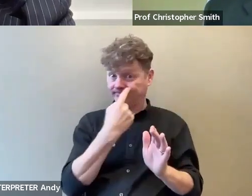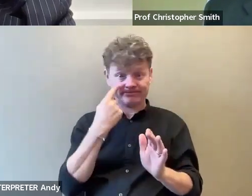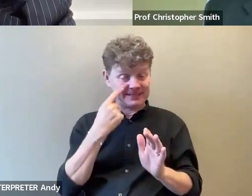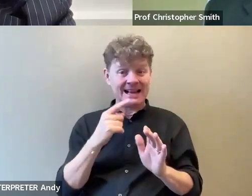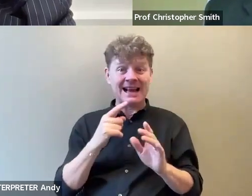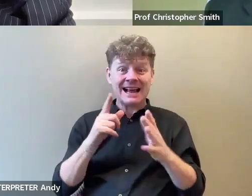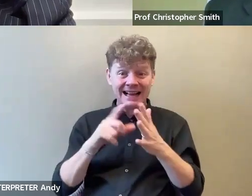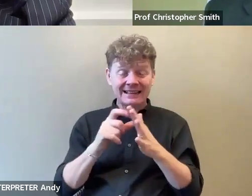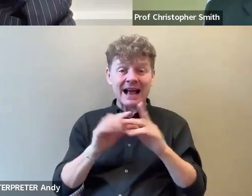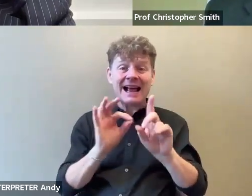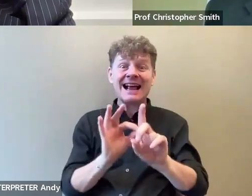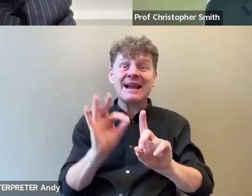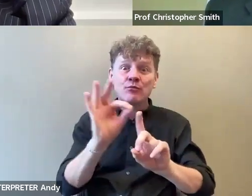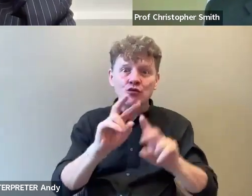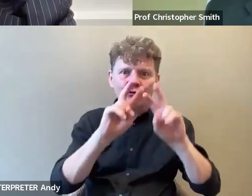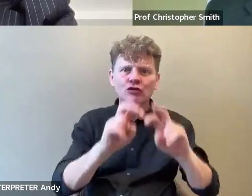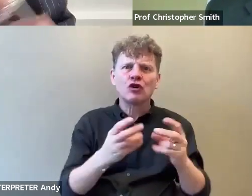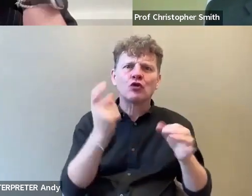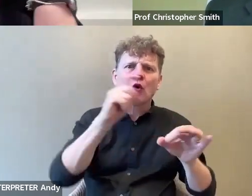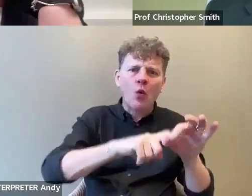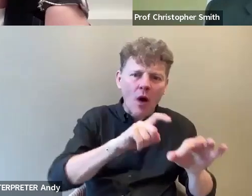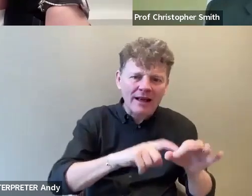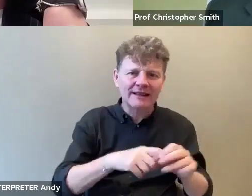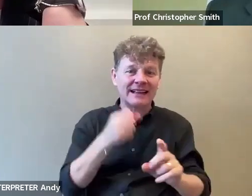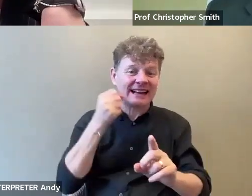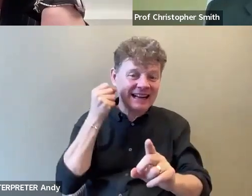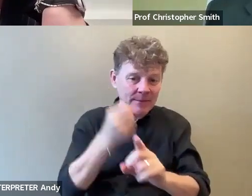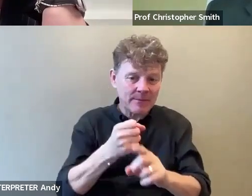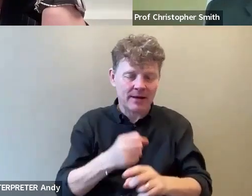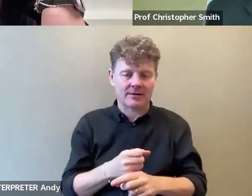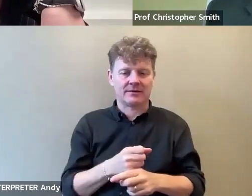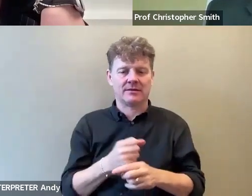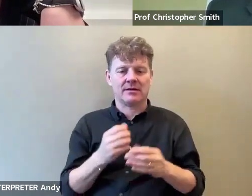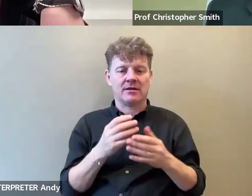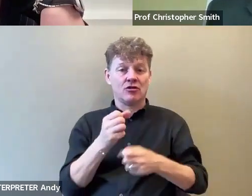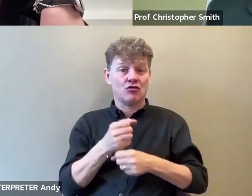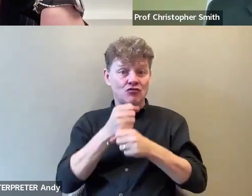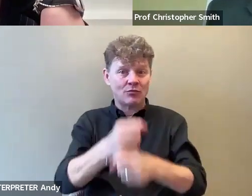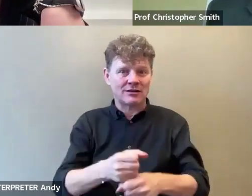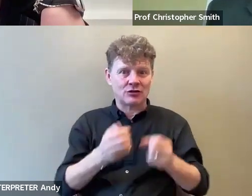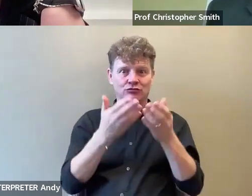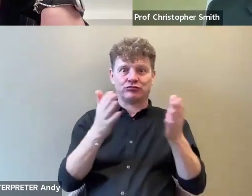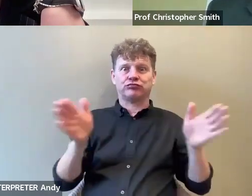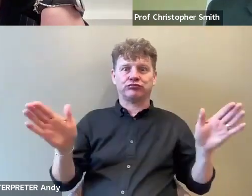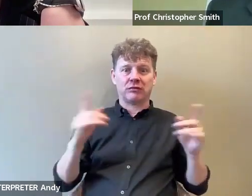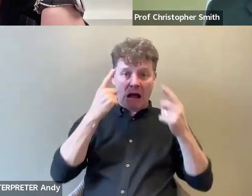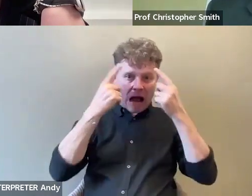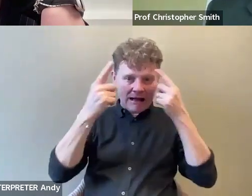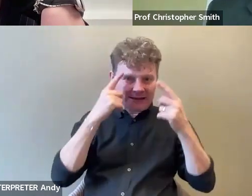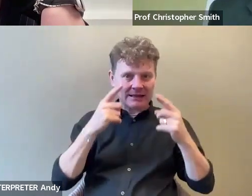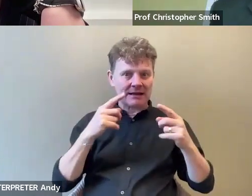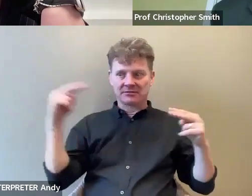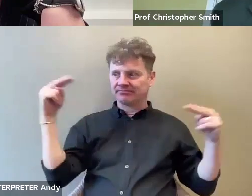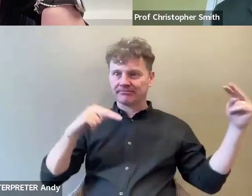research quality and impact. So diverse representation brings a wider range of perspectives, ideas and approaches,